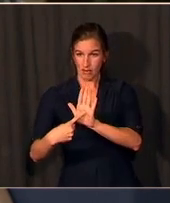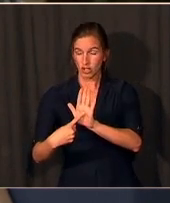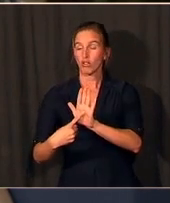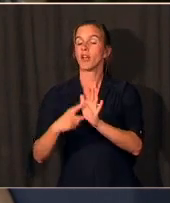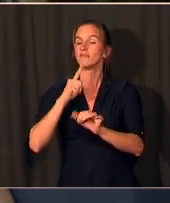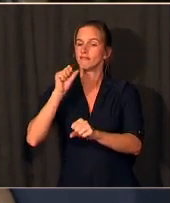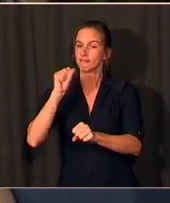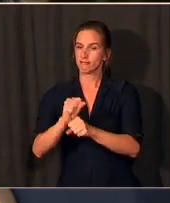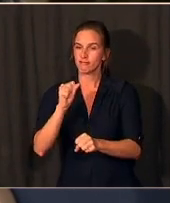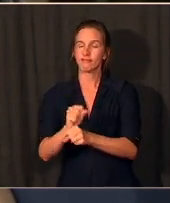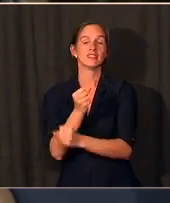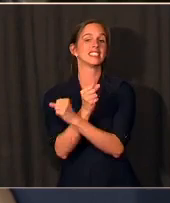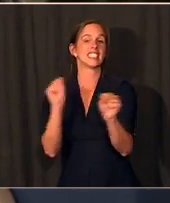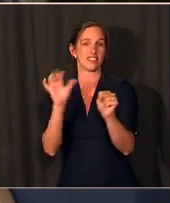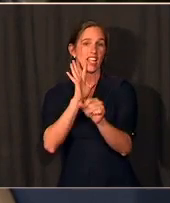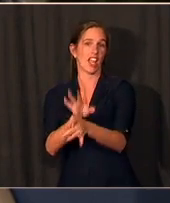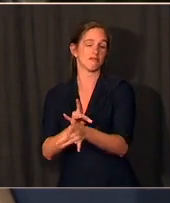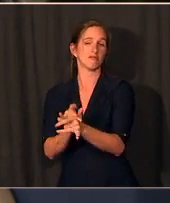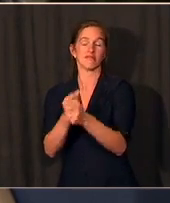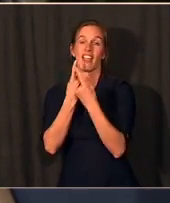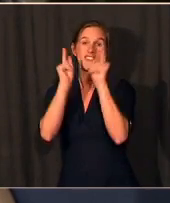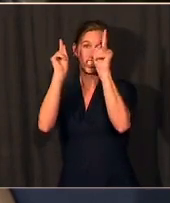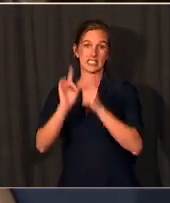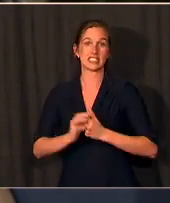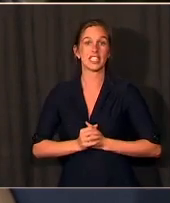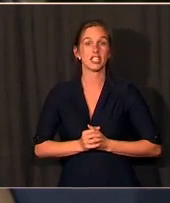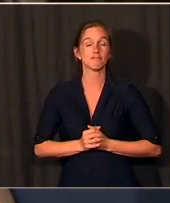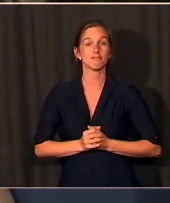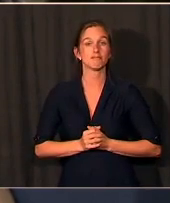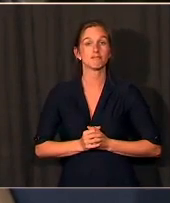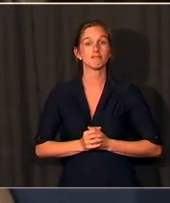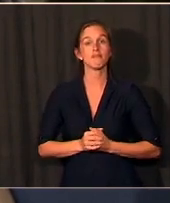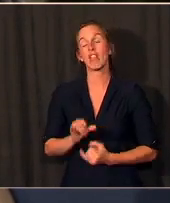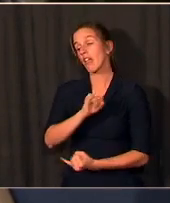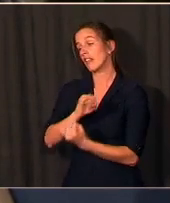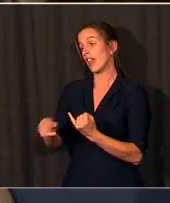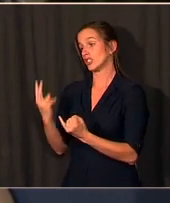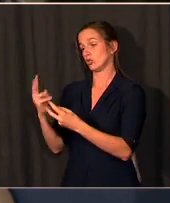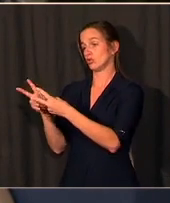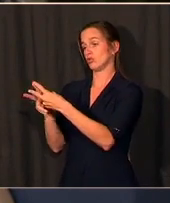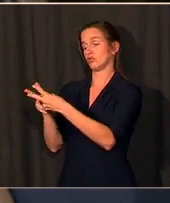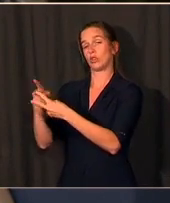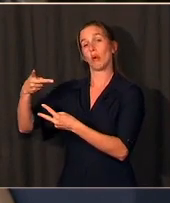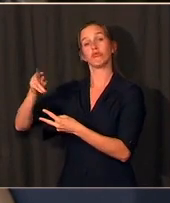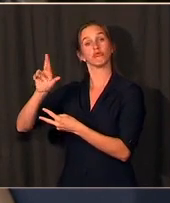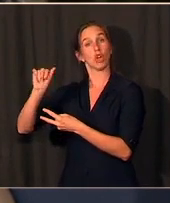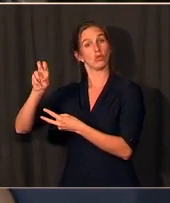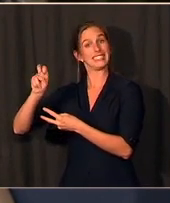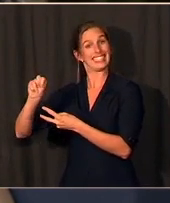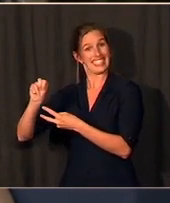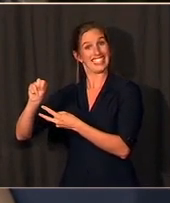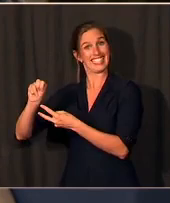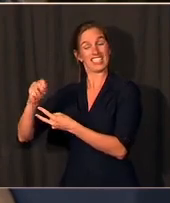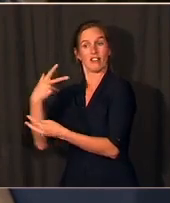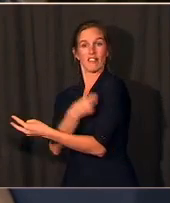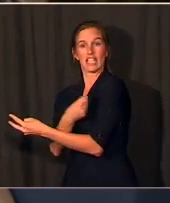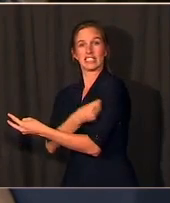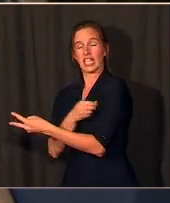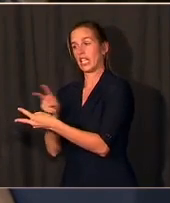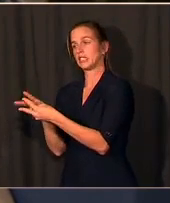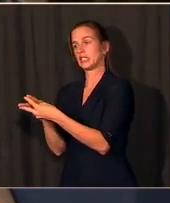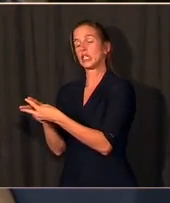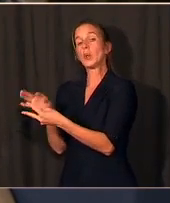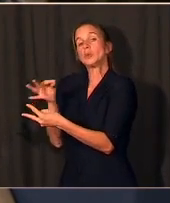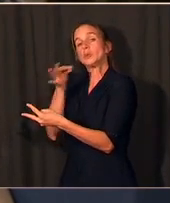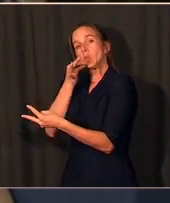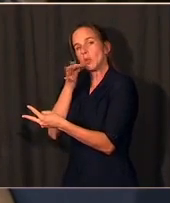and the efficacy of these vaccines. The last two vaccines, the recombinant protein vaccines, are planned to start their